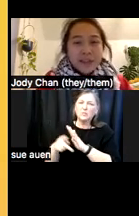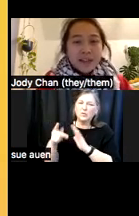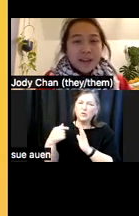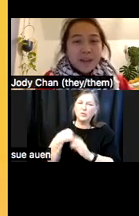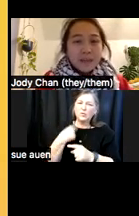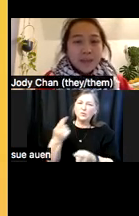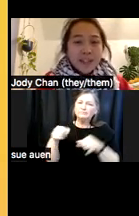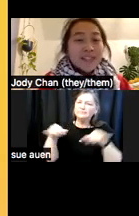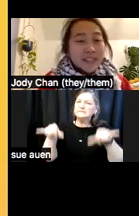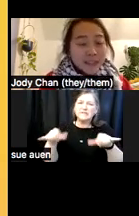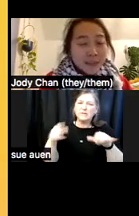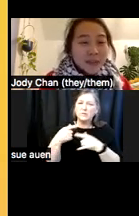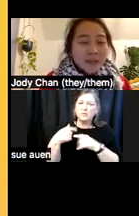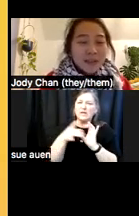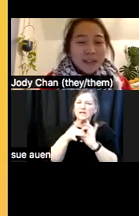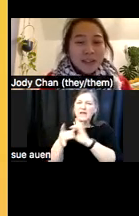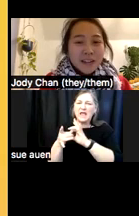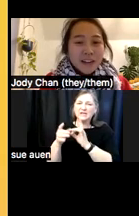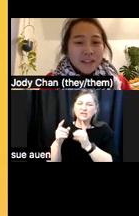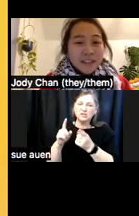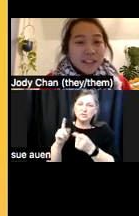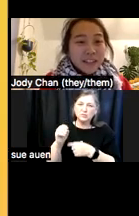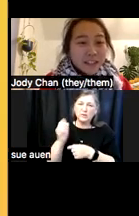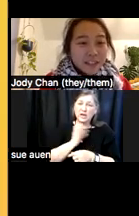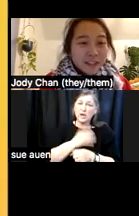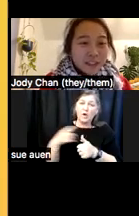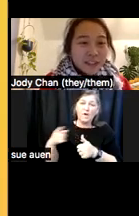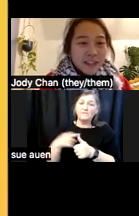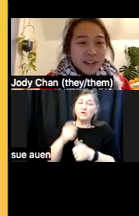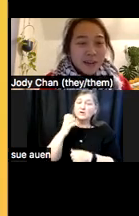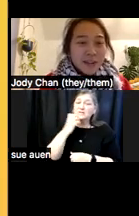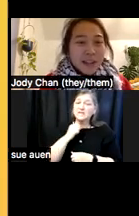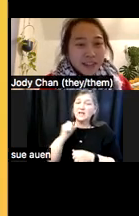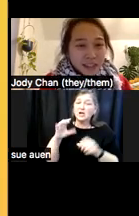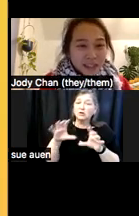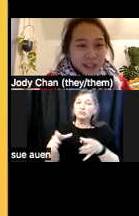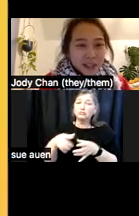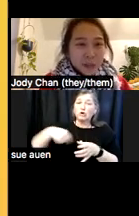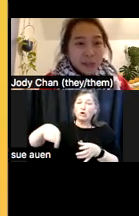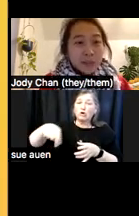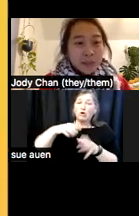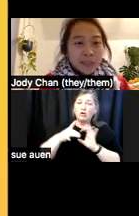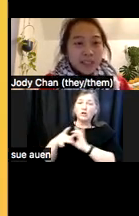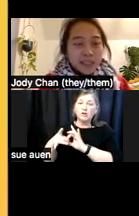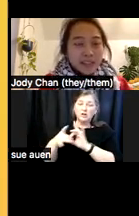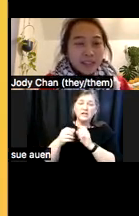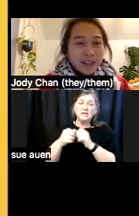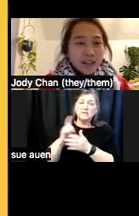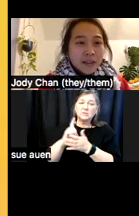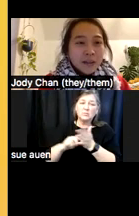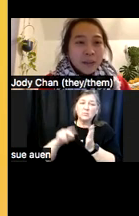we connected this theme to in our first care circle. The ninth design justice principle, which